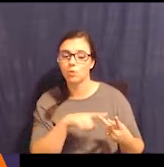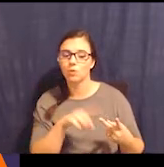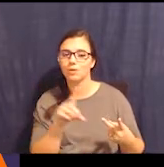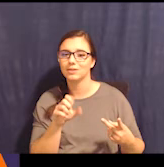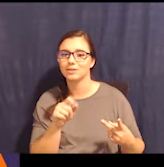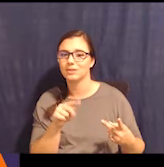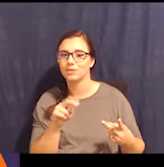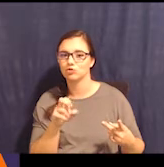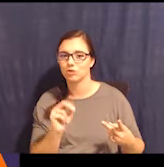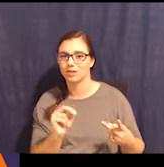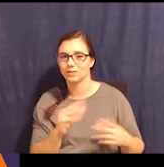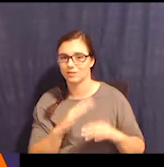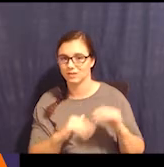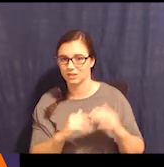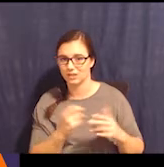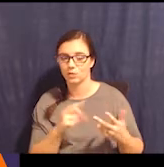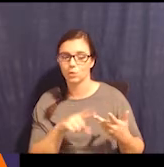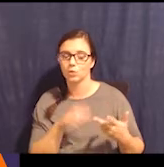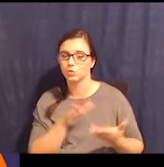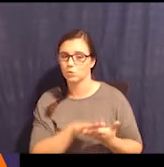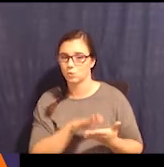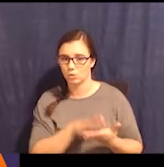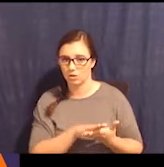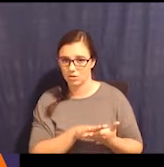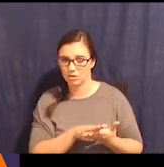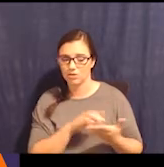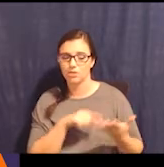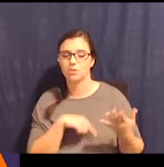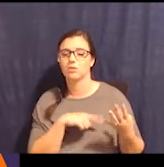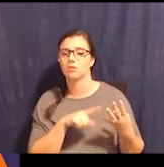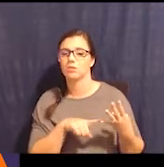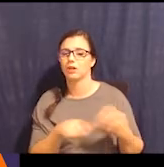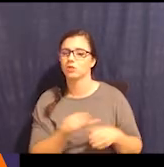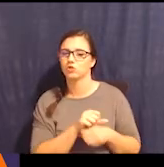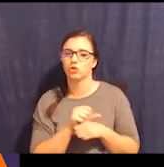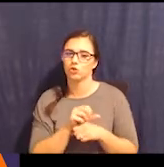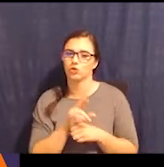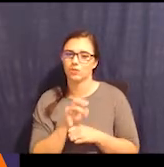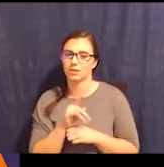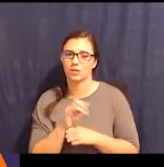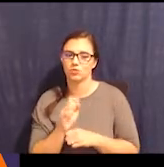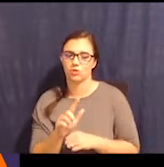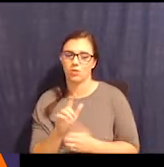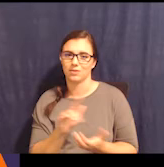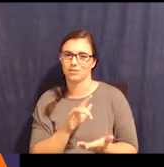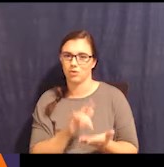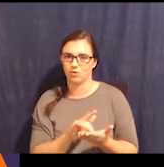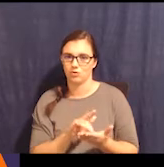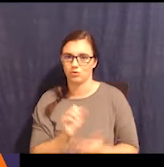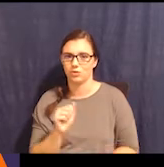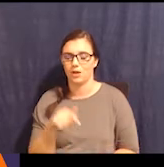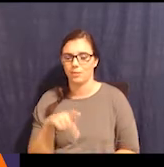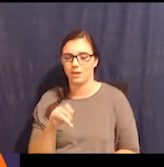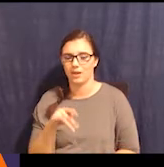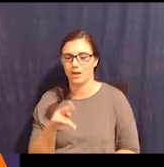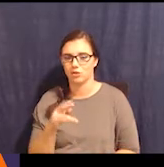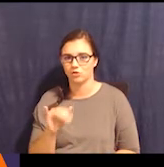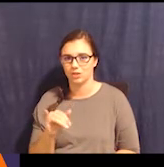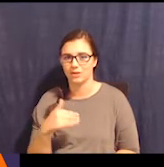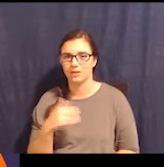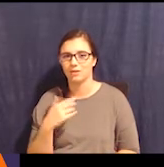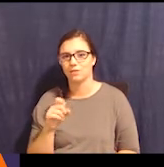or in a secure residential center at Apalachicola Forest Youth Camp in Liberty County, Florida.